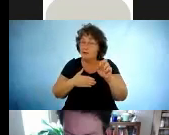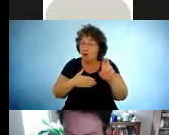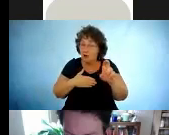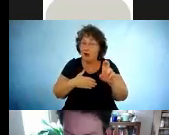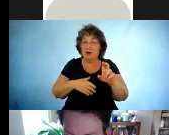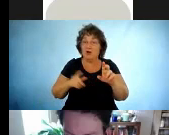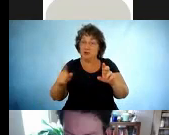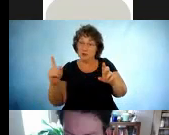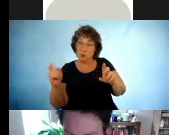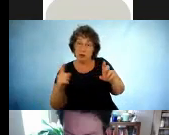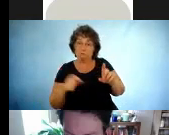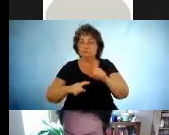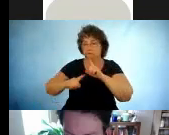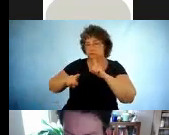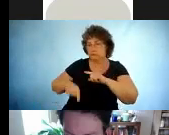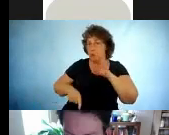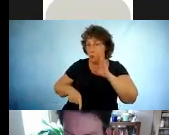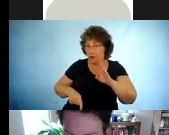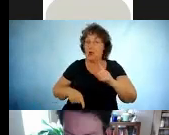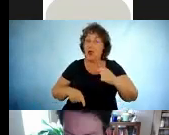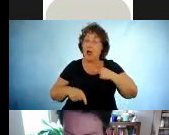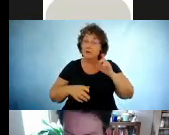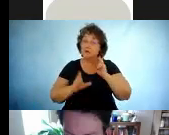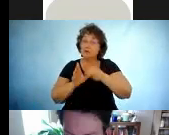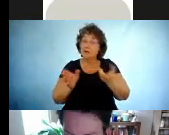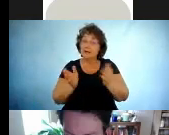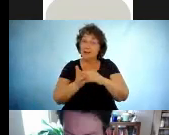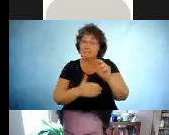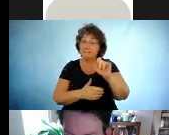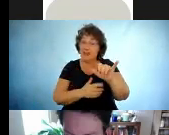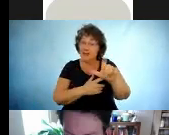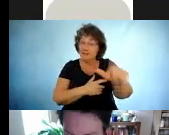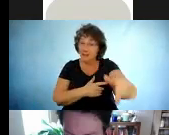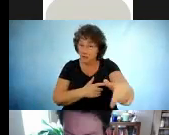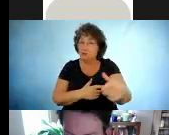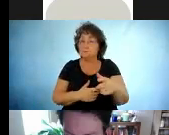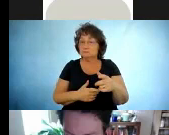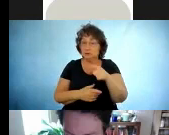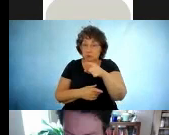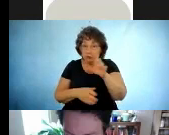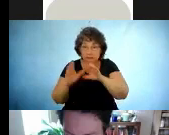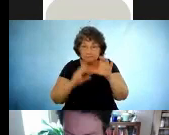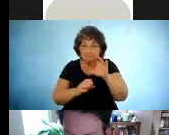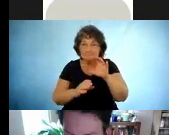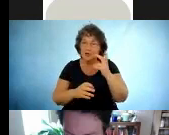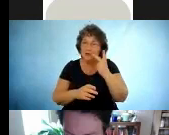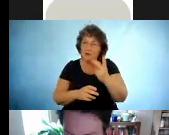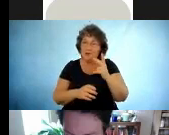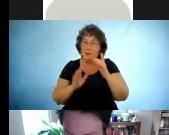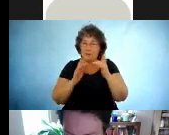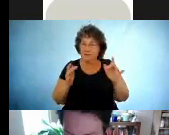in May as you explore the website and learn more about undetermined and self-determination. Thank